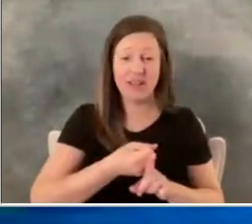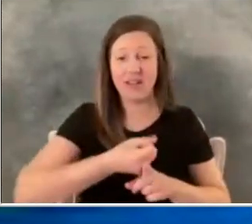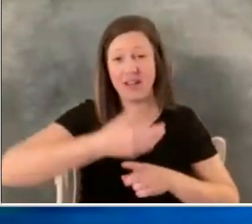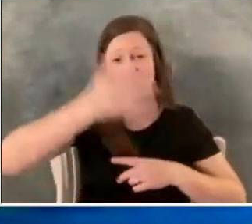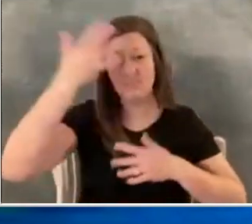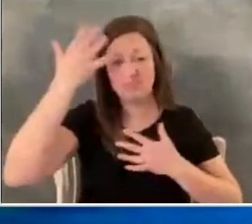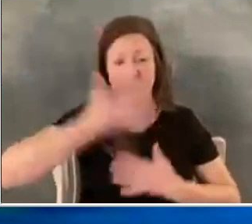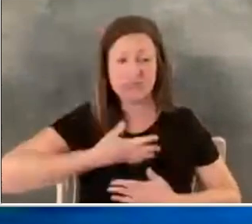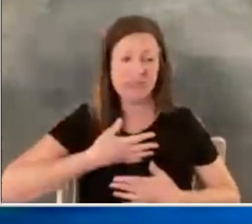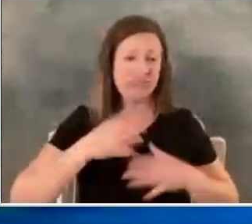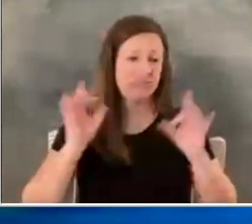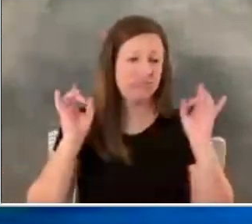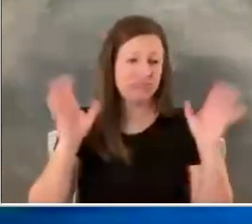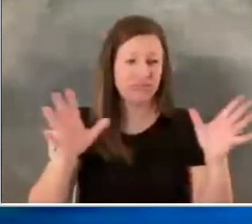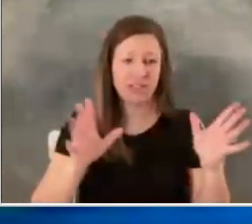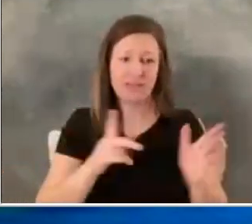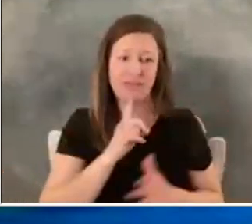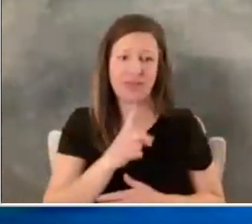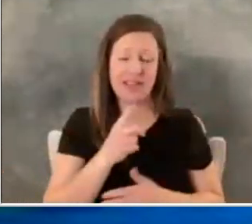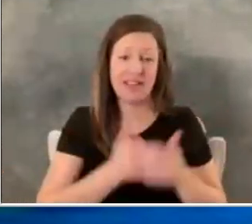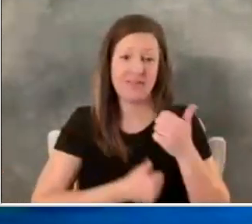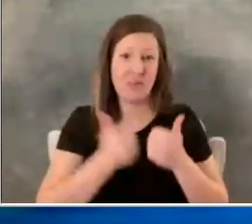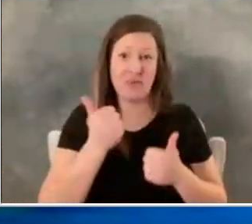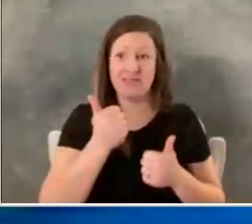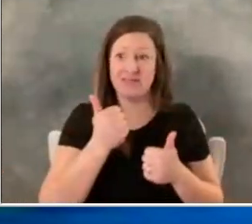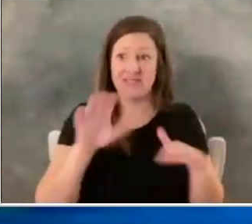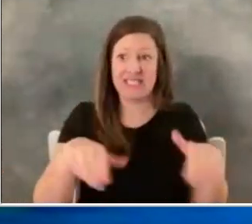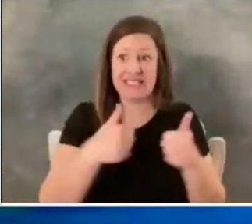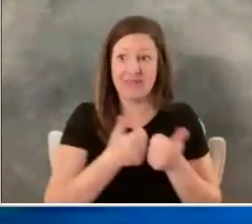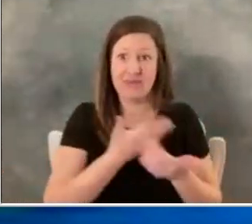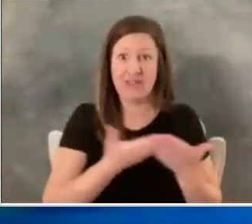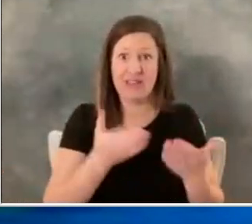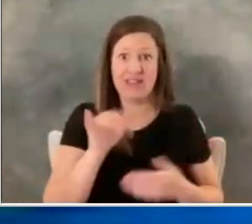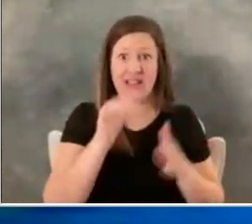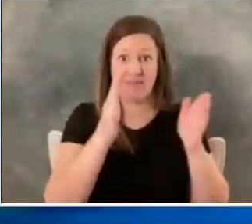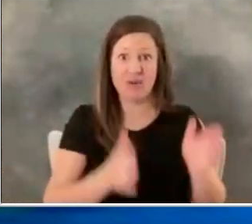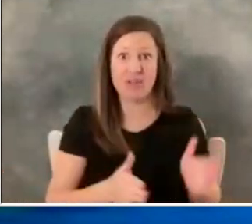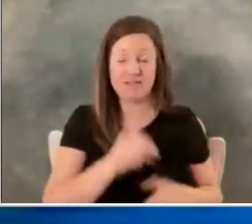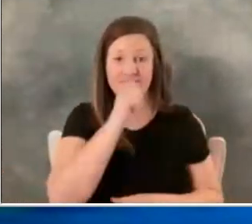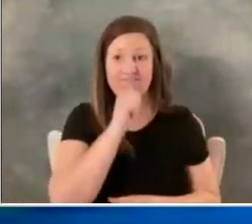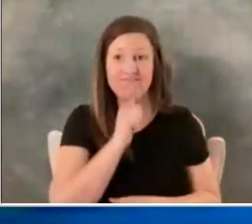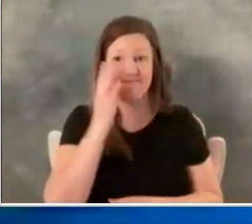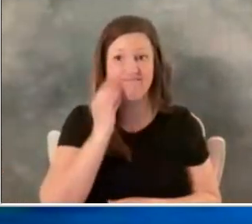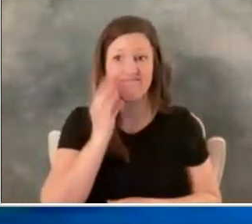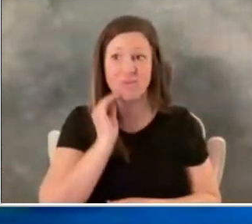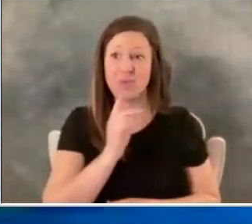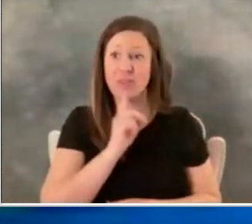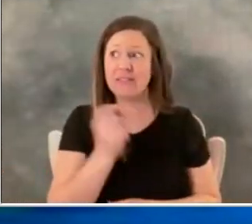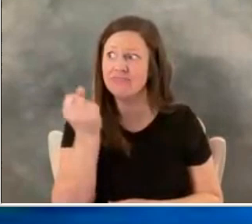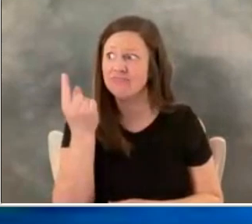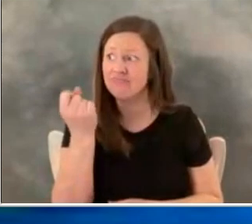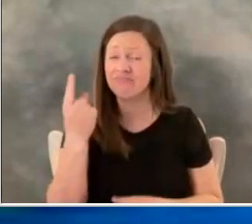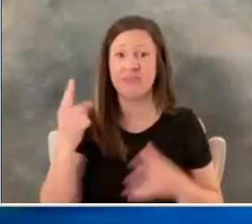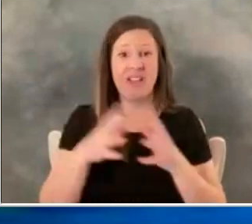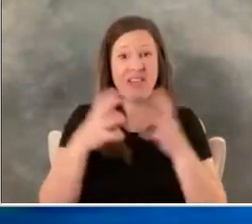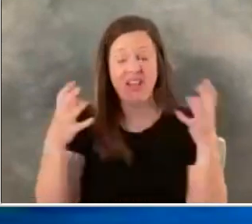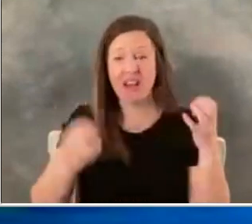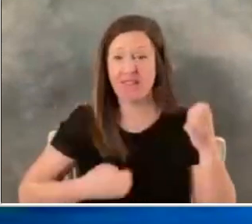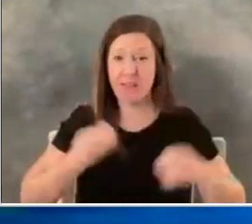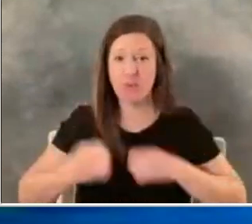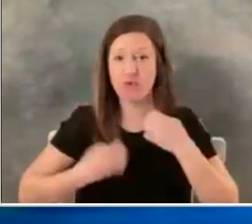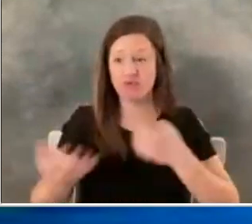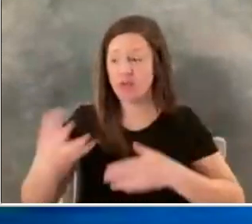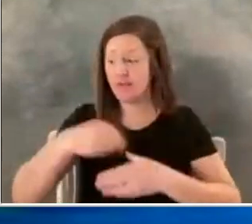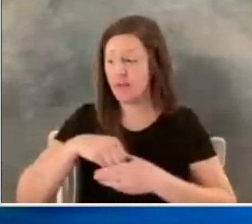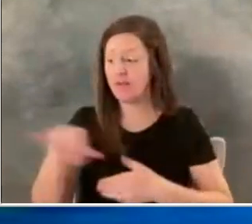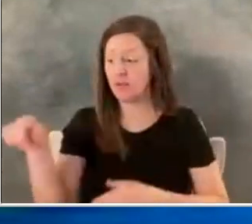difficult, if not the most difficult thing that person has ever dealt with. And so, understandably, there's a tremendous amount of emotion.